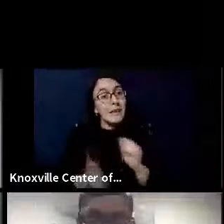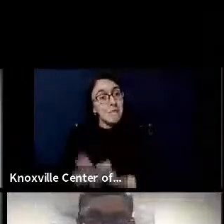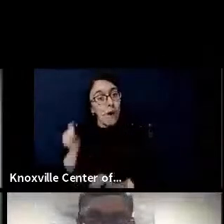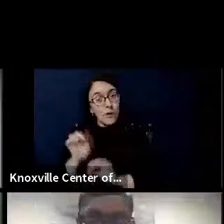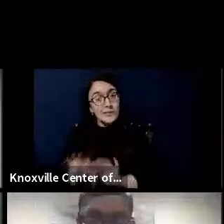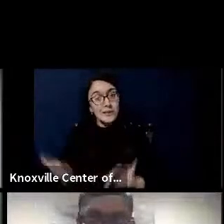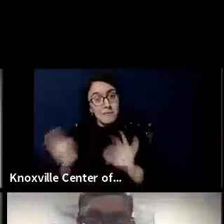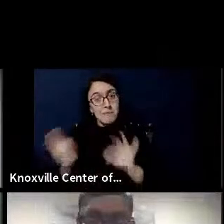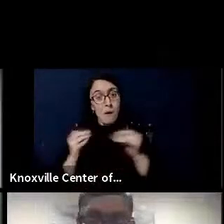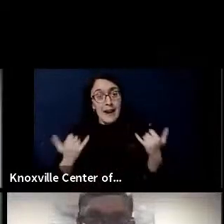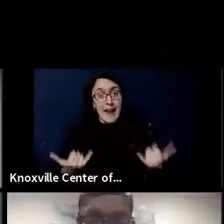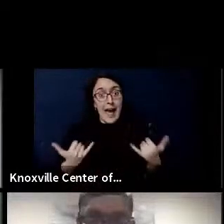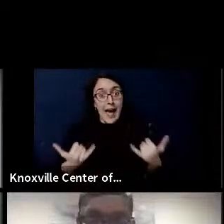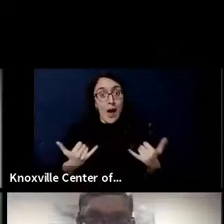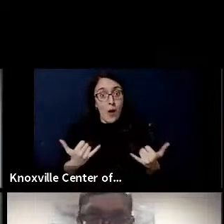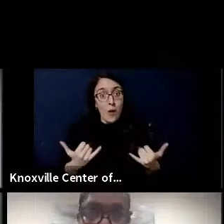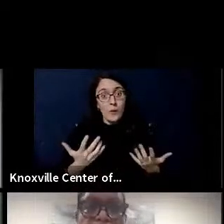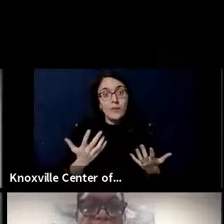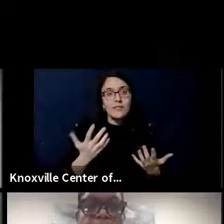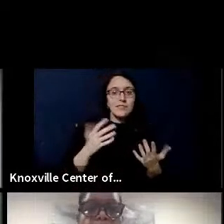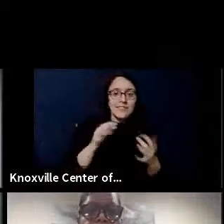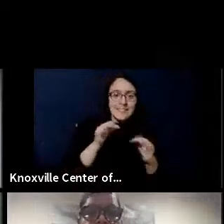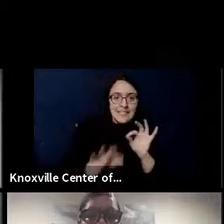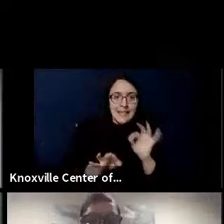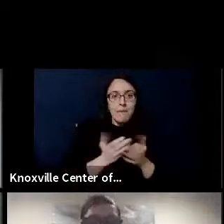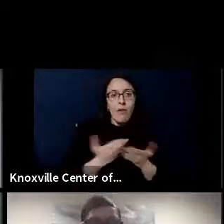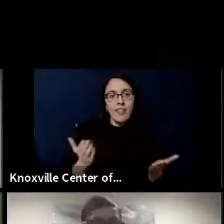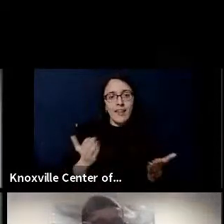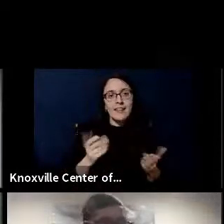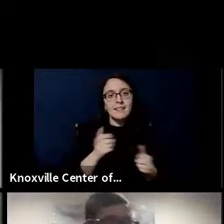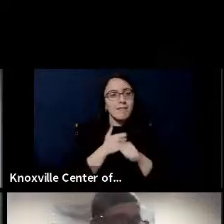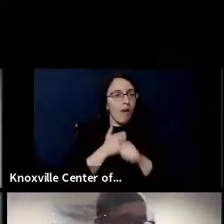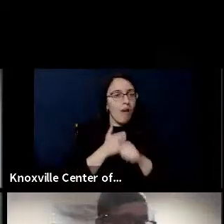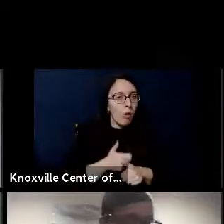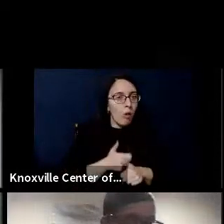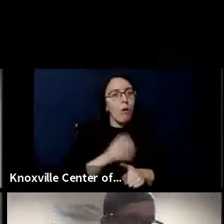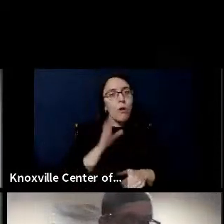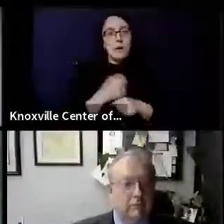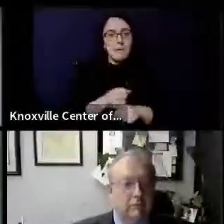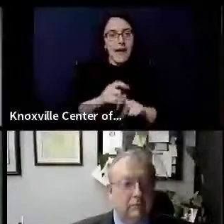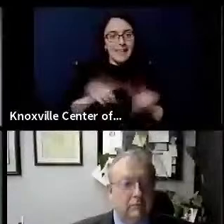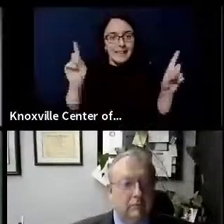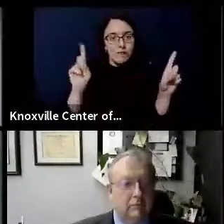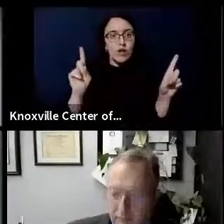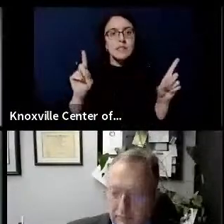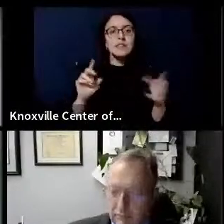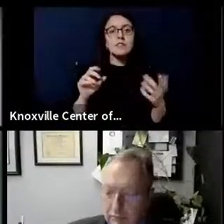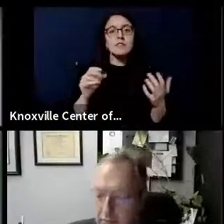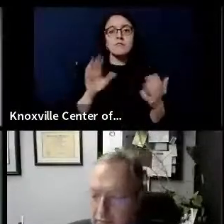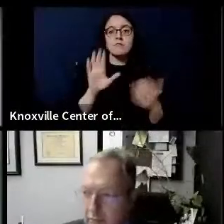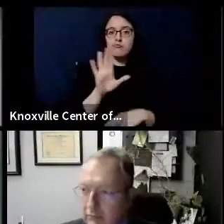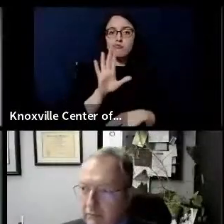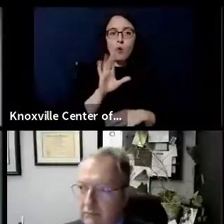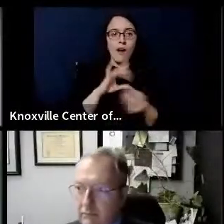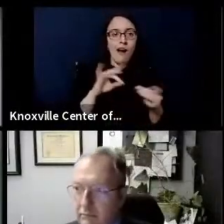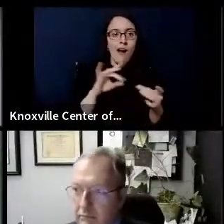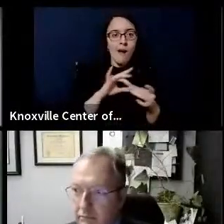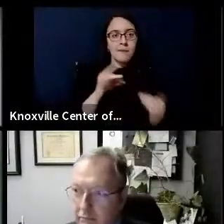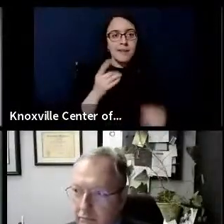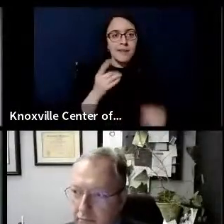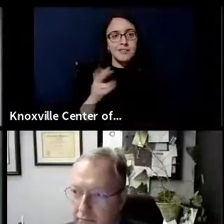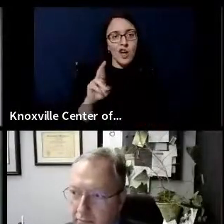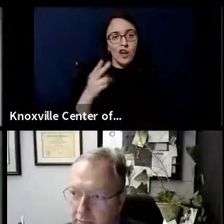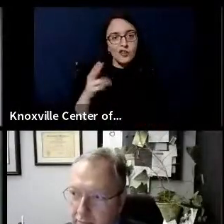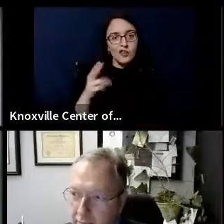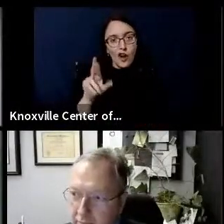It's the simple things that we can do that are going to make the most difference. In kind of response to your comments, Dr. Hurt, it's